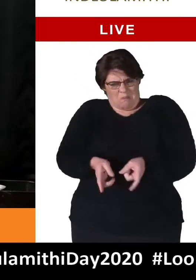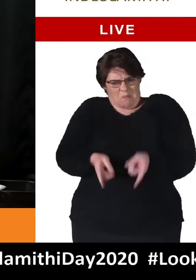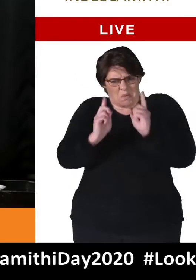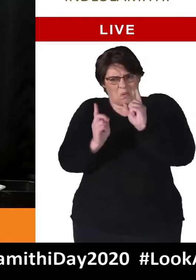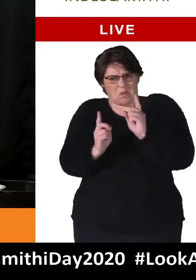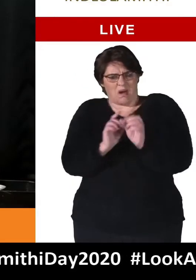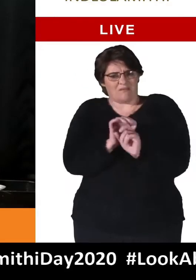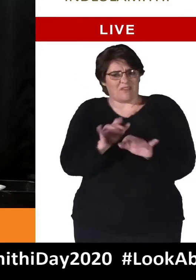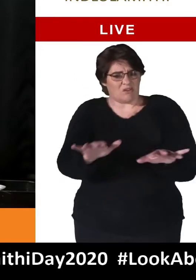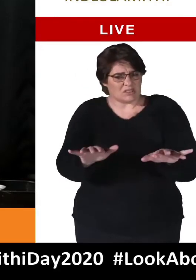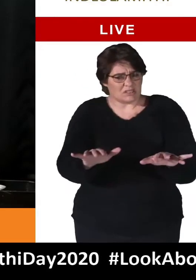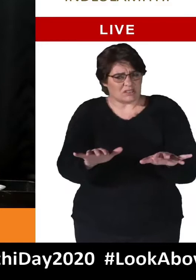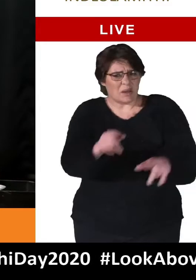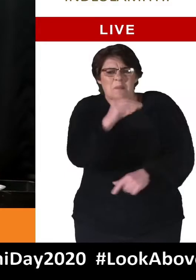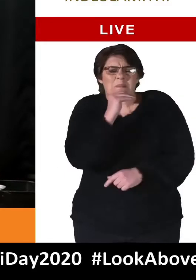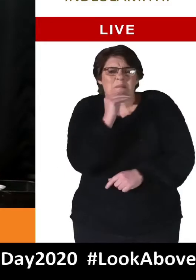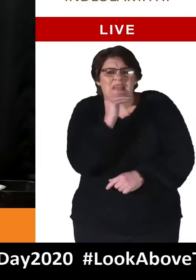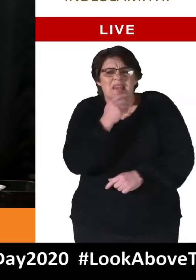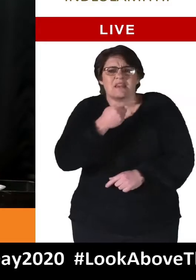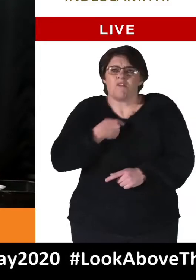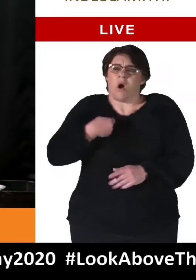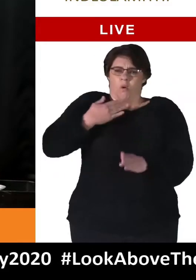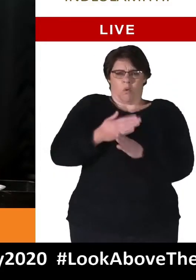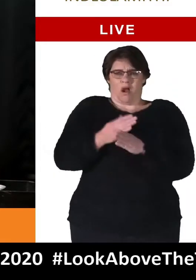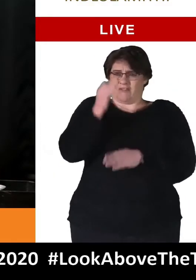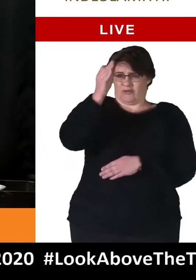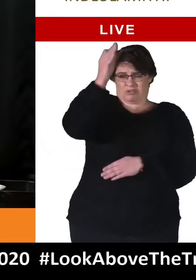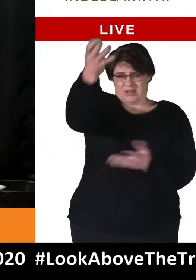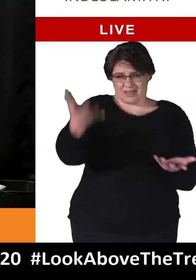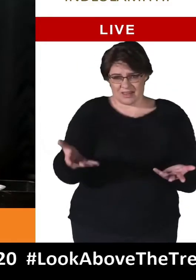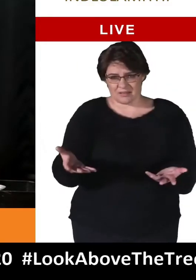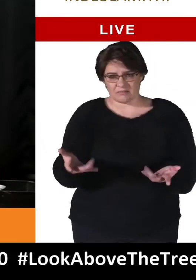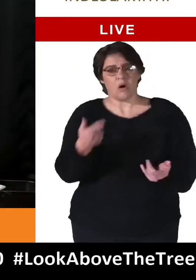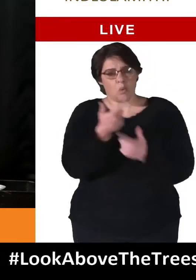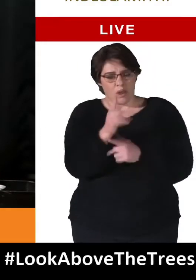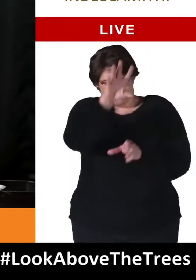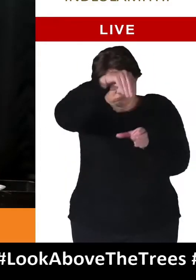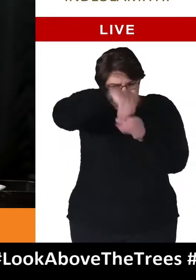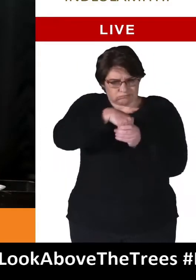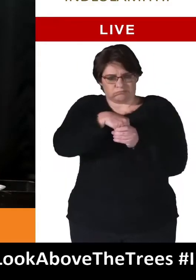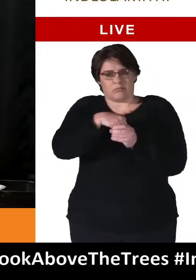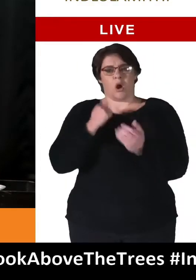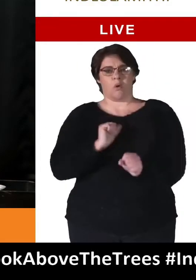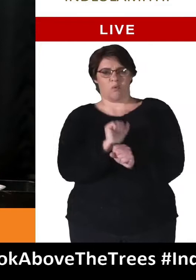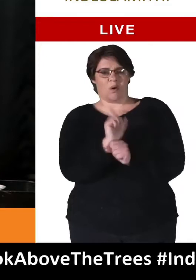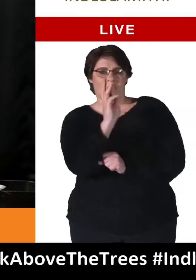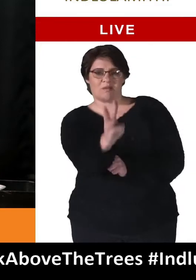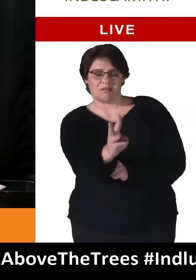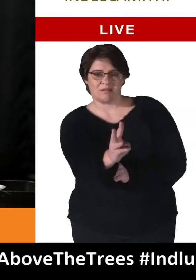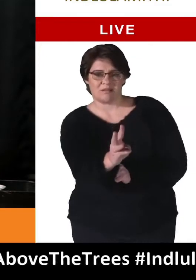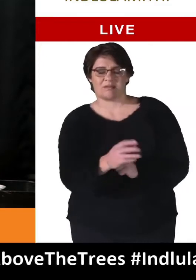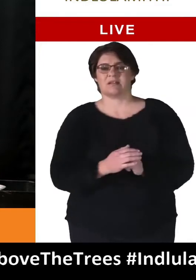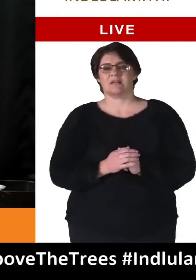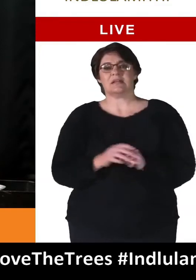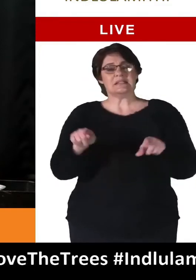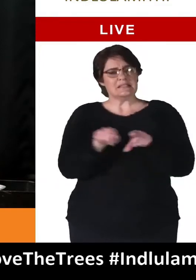pandemic, what does it mean for our work? Going forward, we'll factor it in, and it